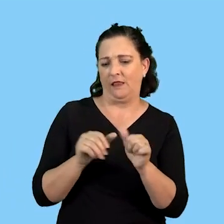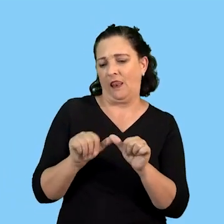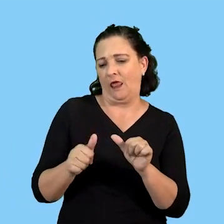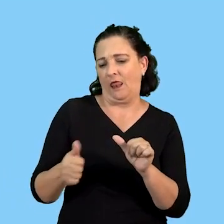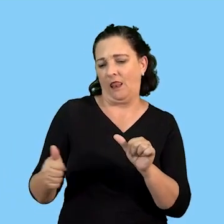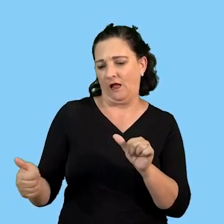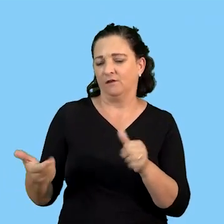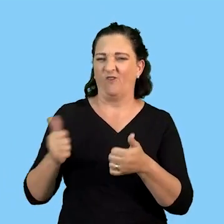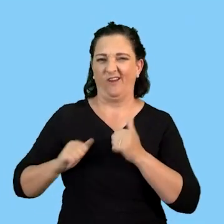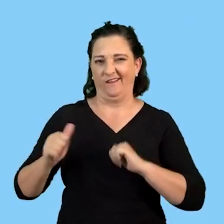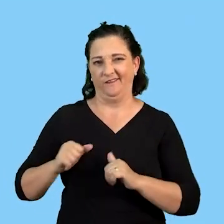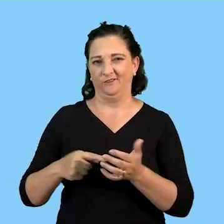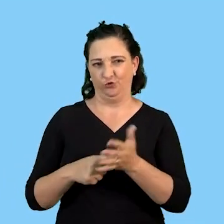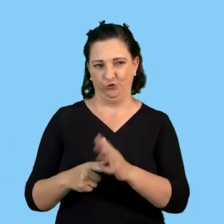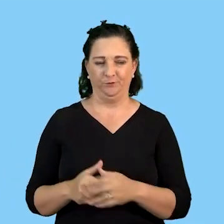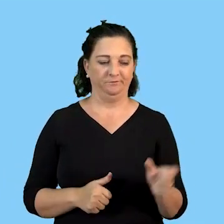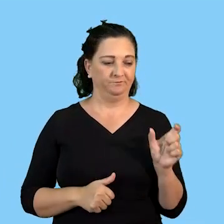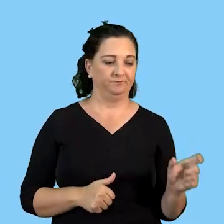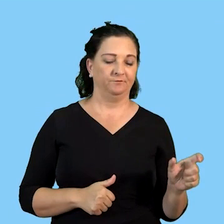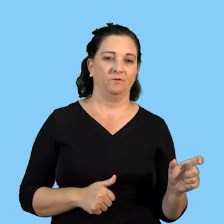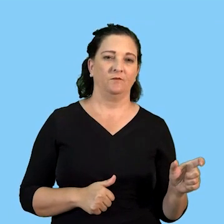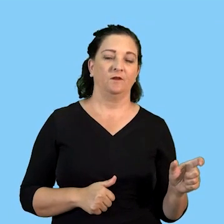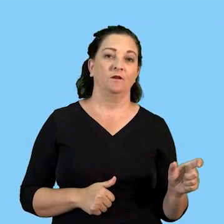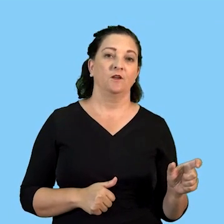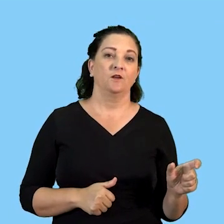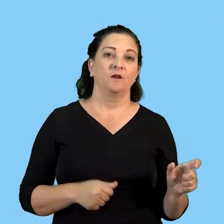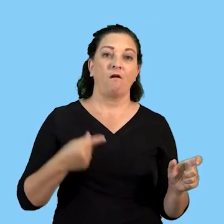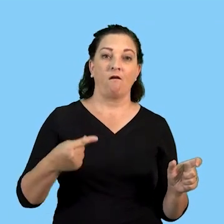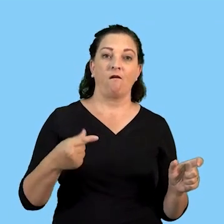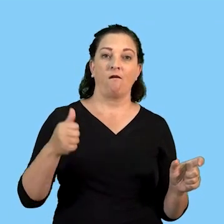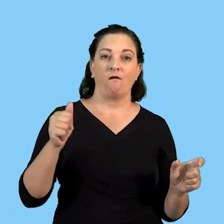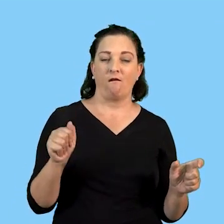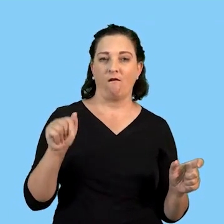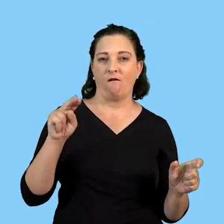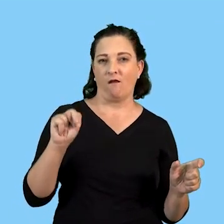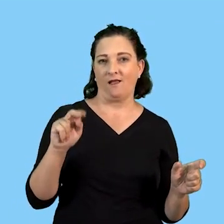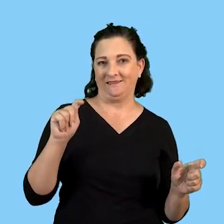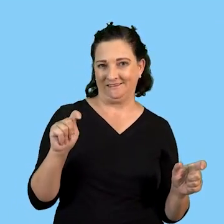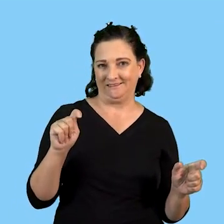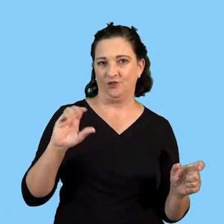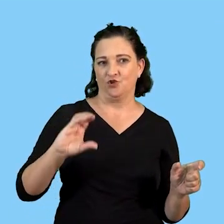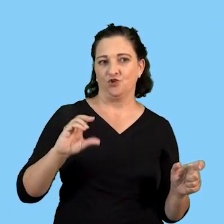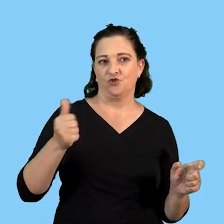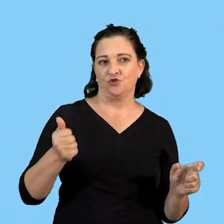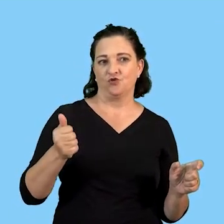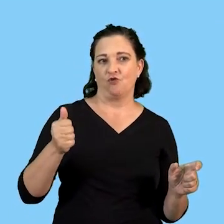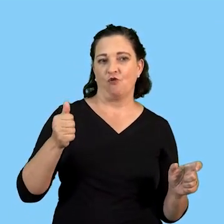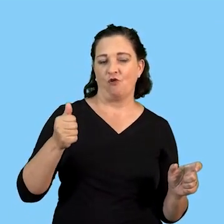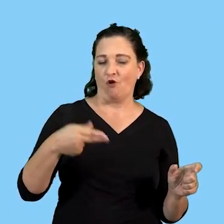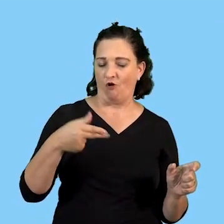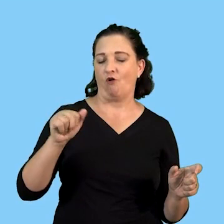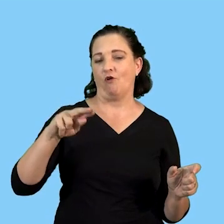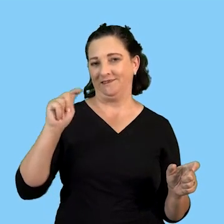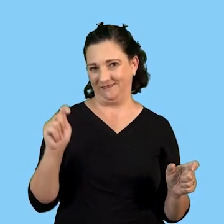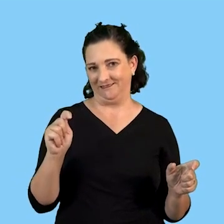of activities. And lastly, there was a word that cropped up during our lesson, which is Gantt chart,